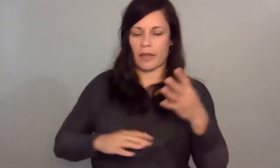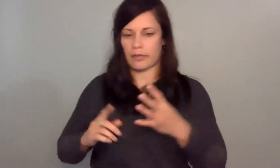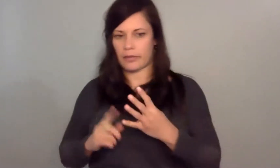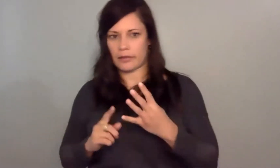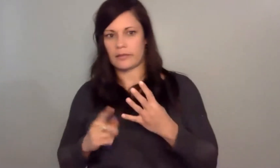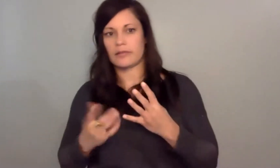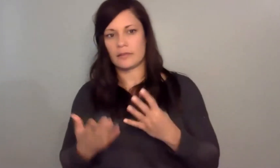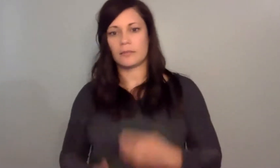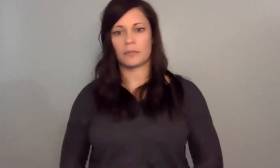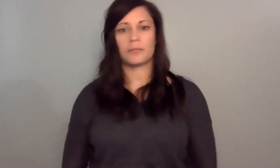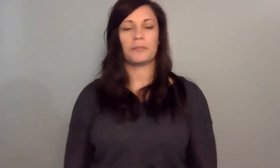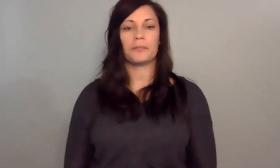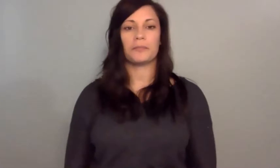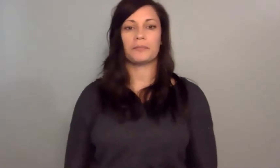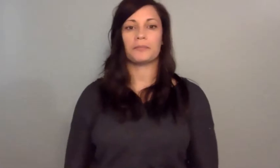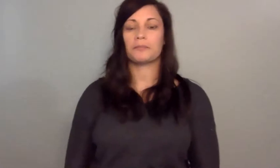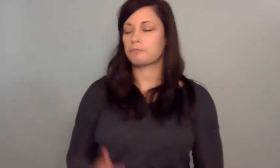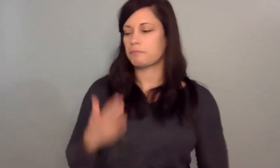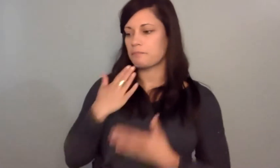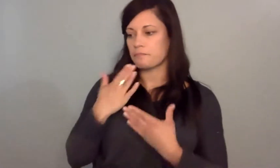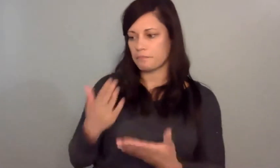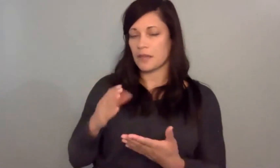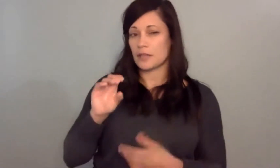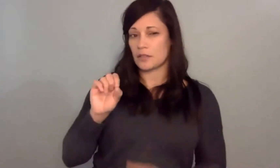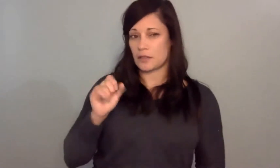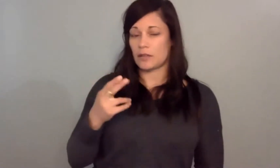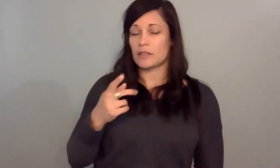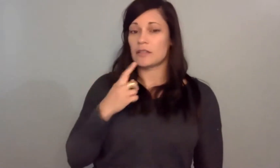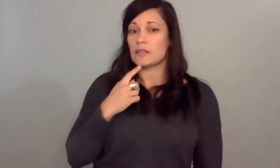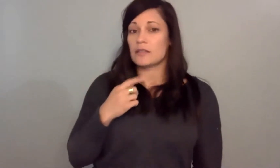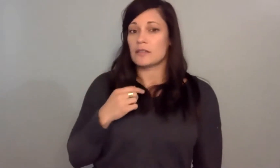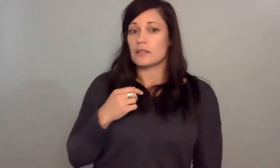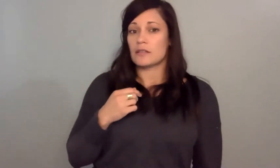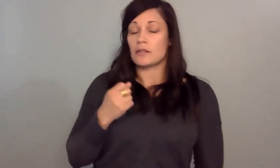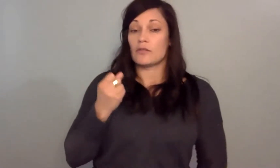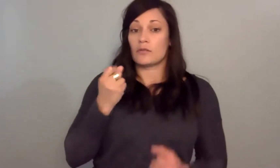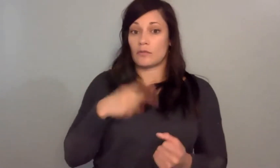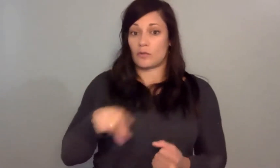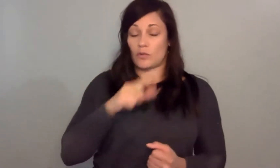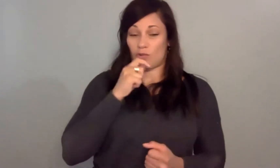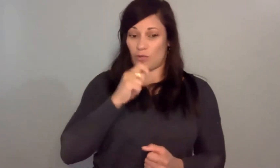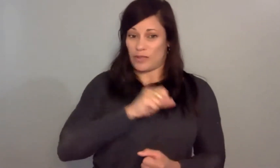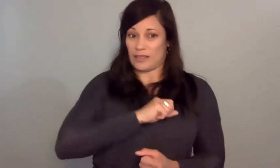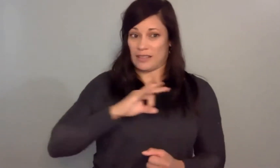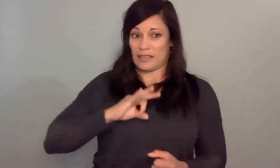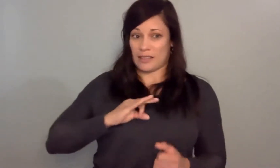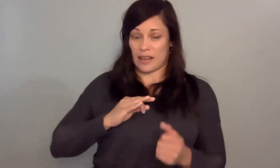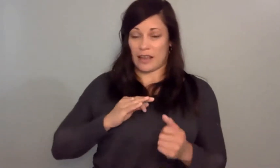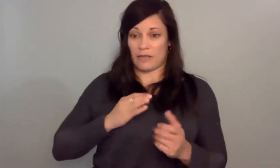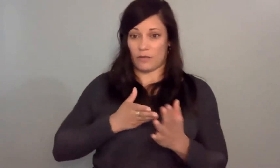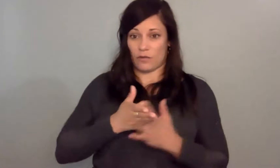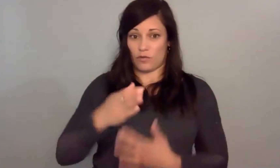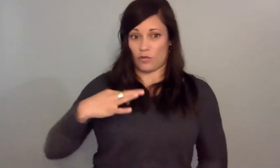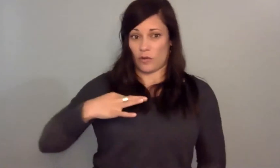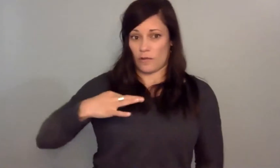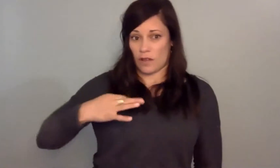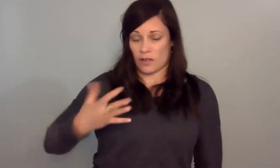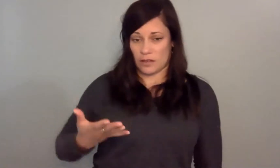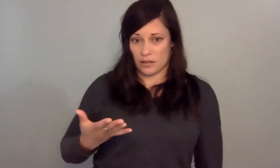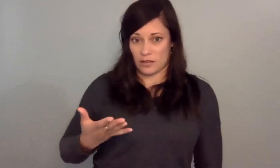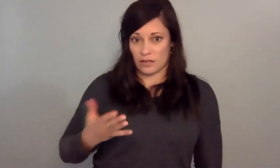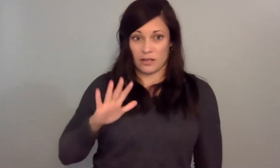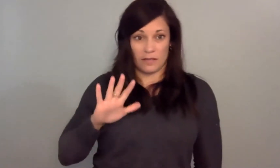Thanks. Many have also asked about organizations that are totally staffed by volunteers, and whether or not